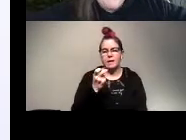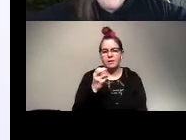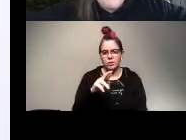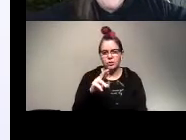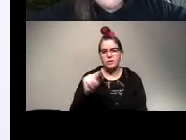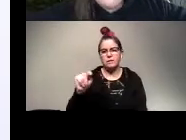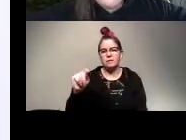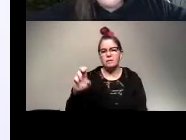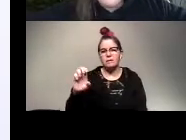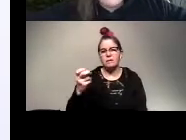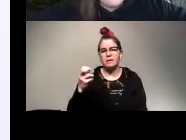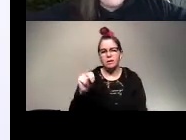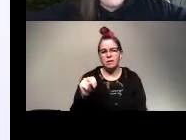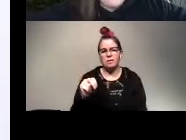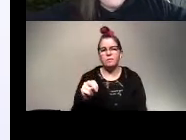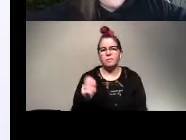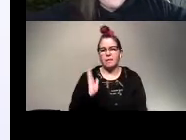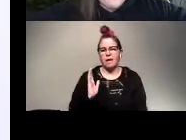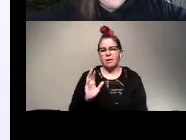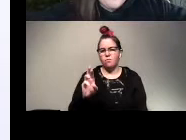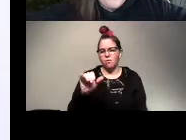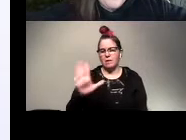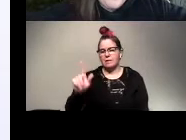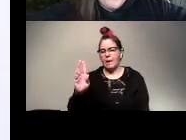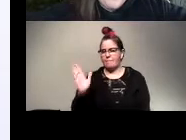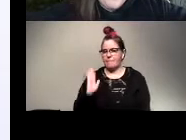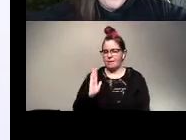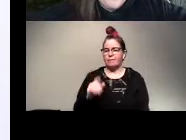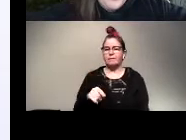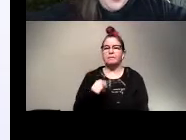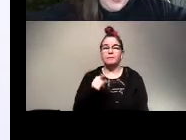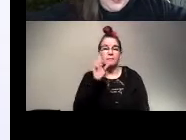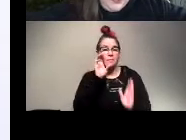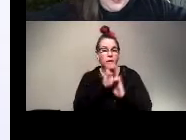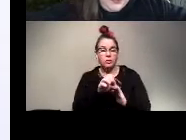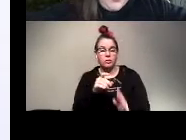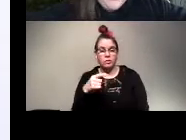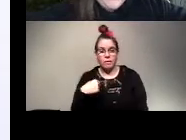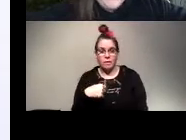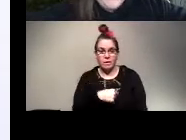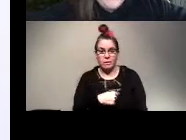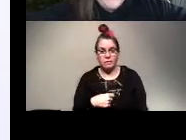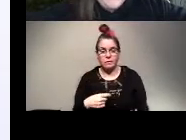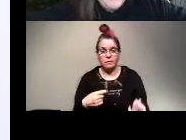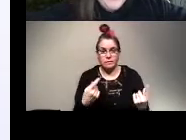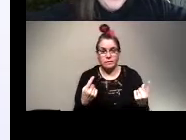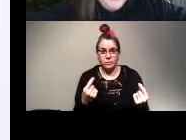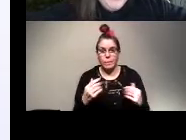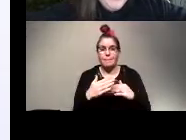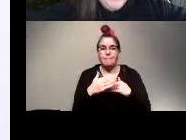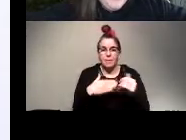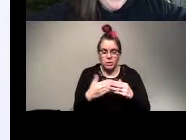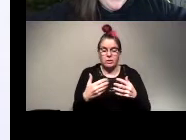We were all in Roy's lab at the time. And this is a picture of us actually trying to build a device to study